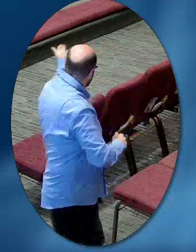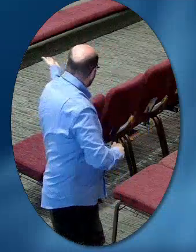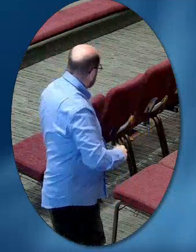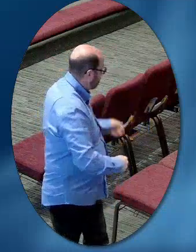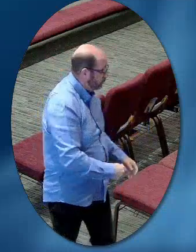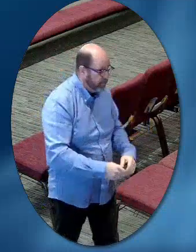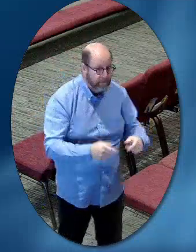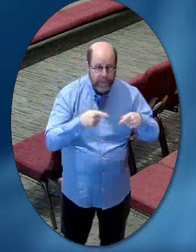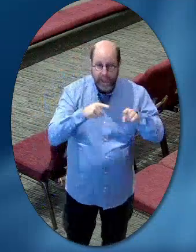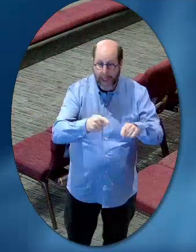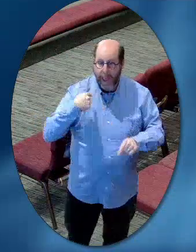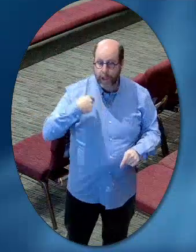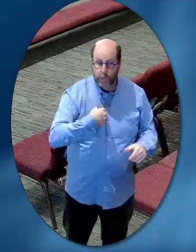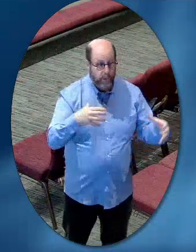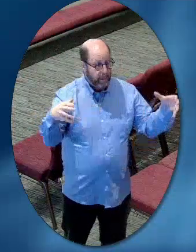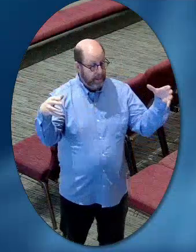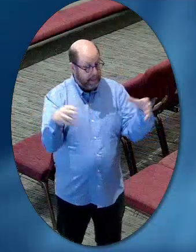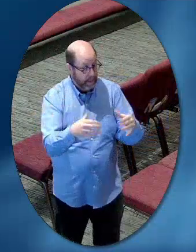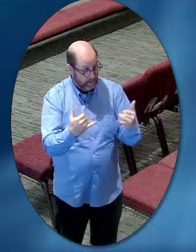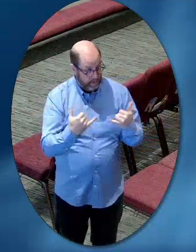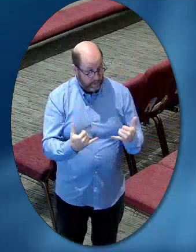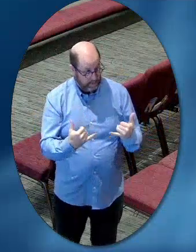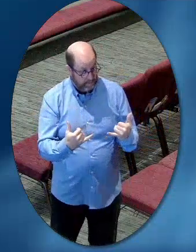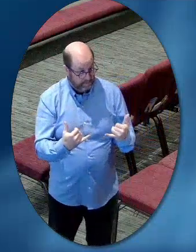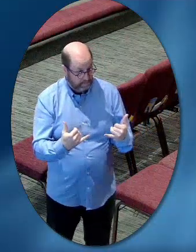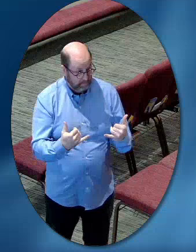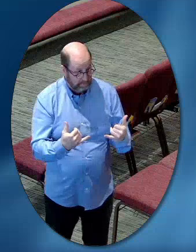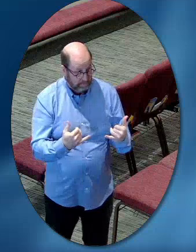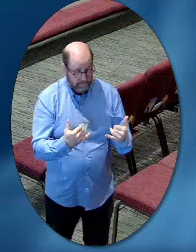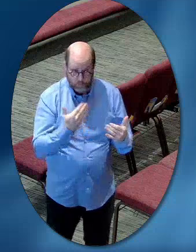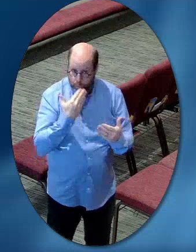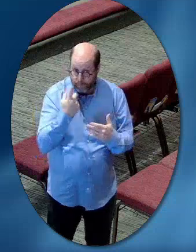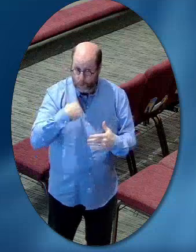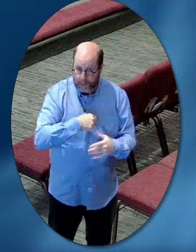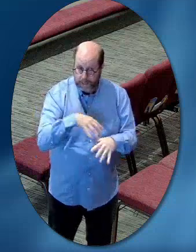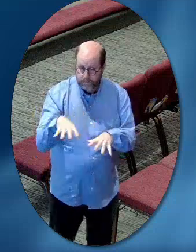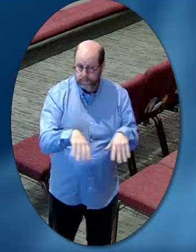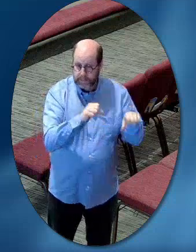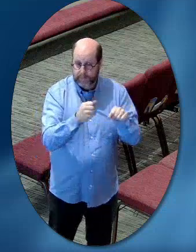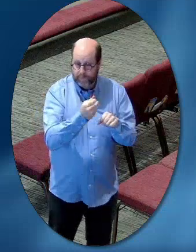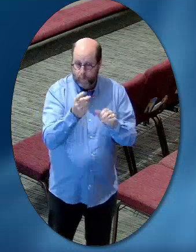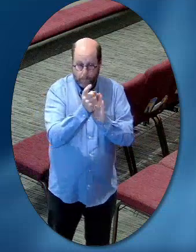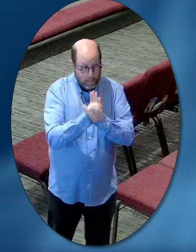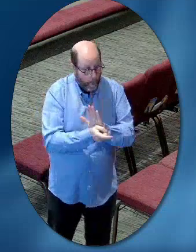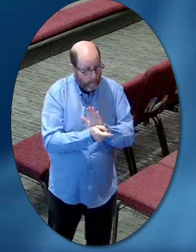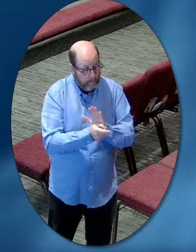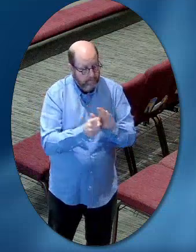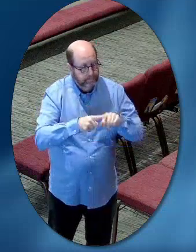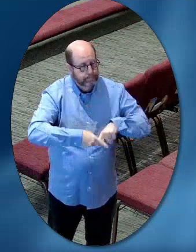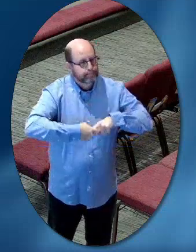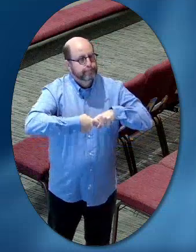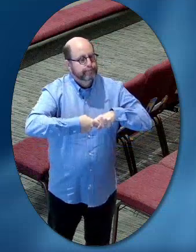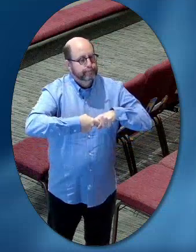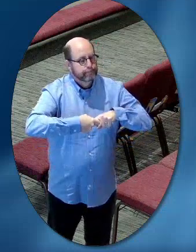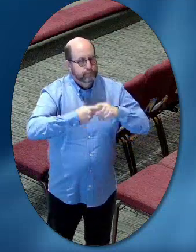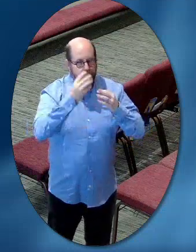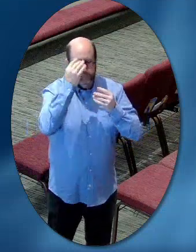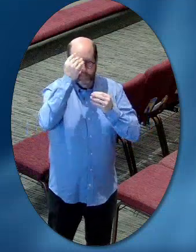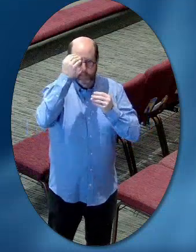As we gather today, this morning, it is good for us to take a few moments to quietly reflect on our